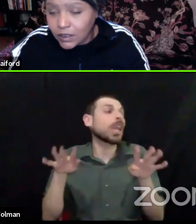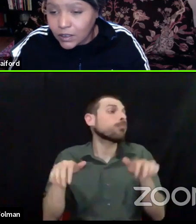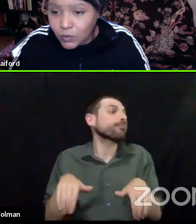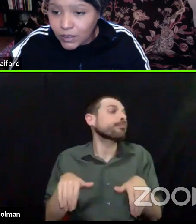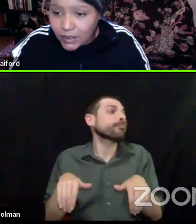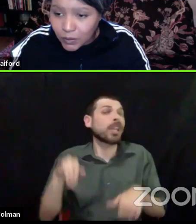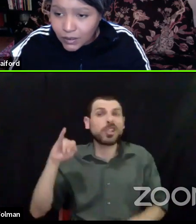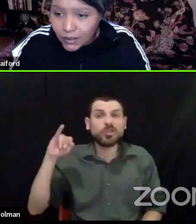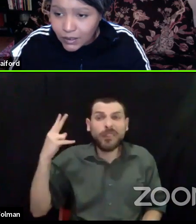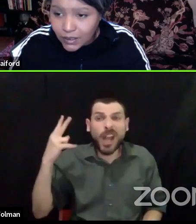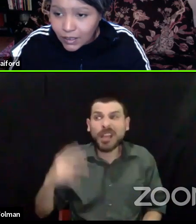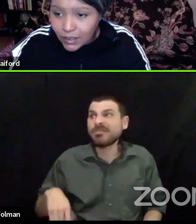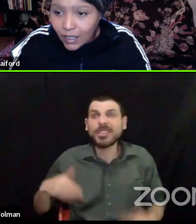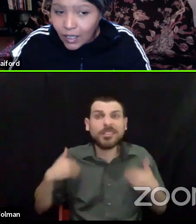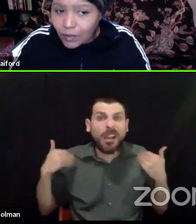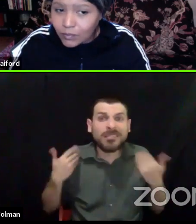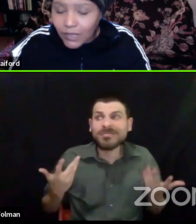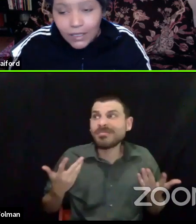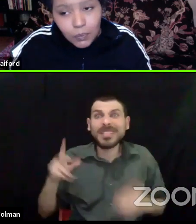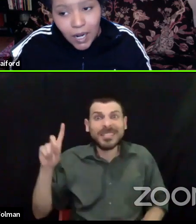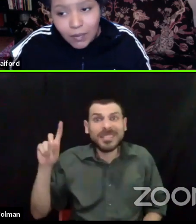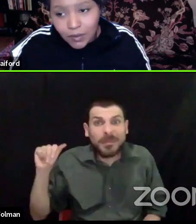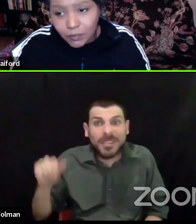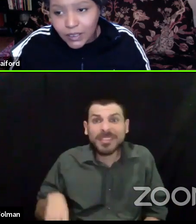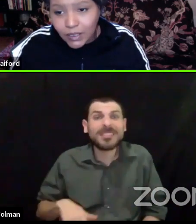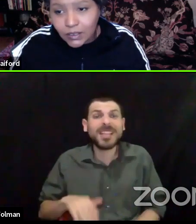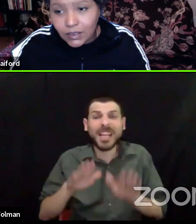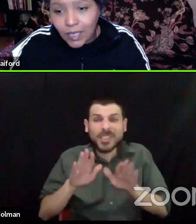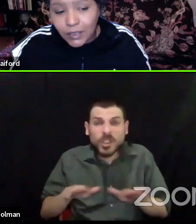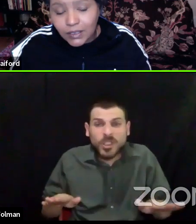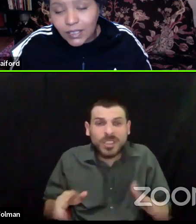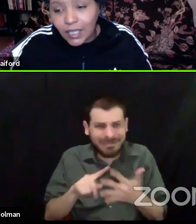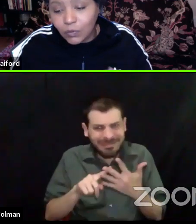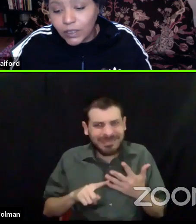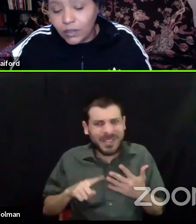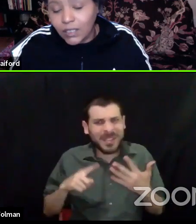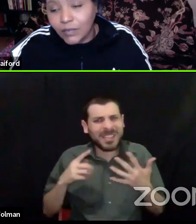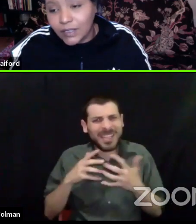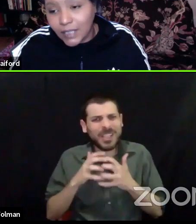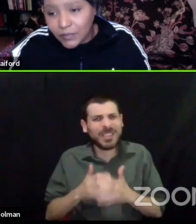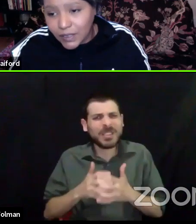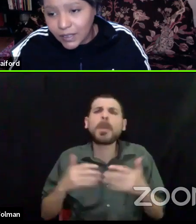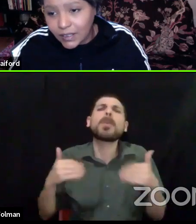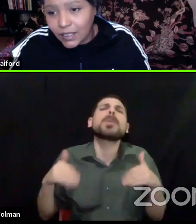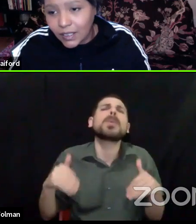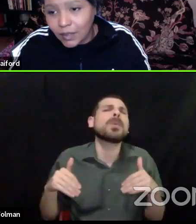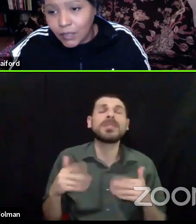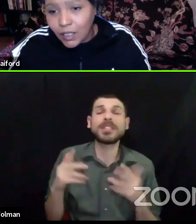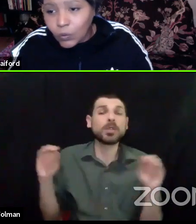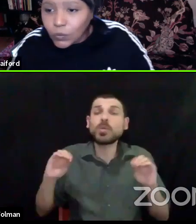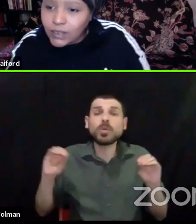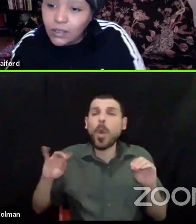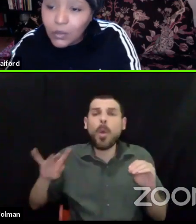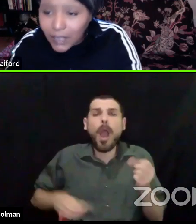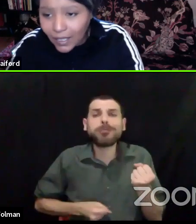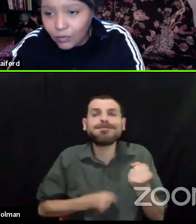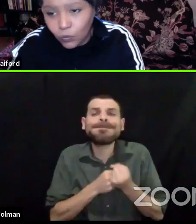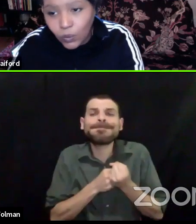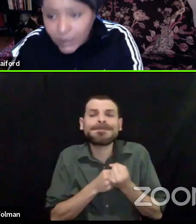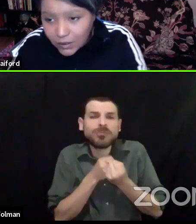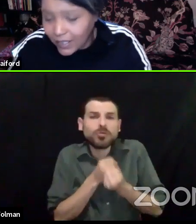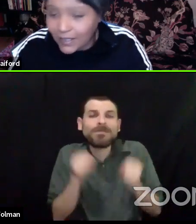or children with disabilities. That's a problem, because that means that we don't have a safety net set up. When we know